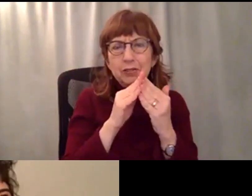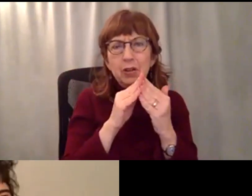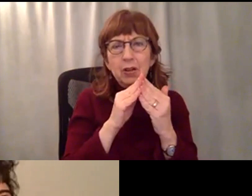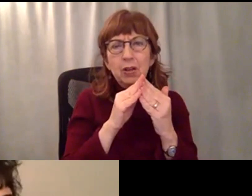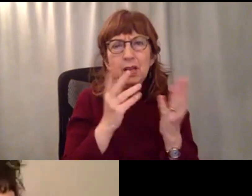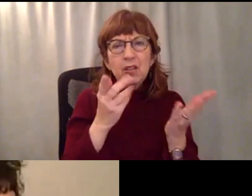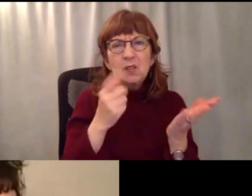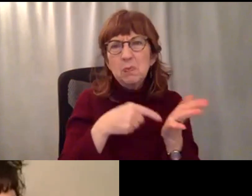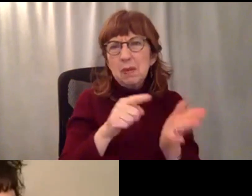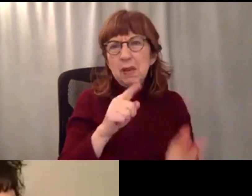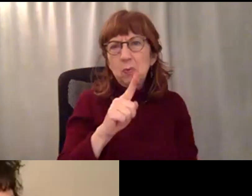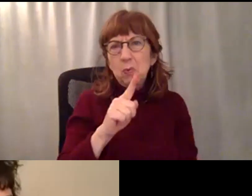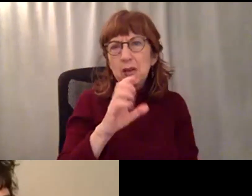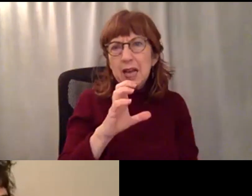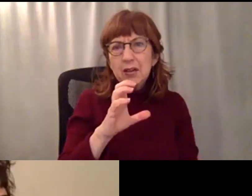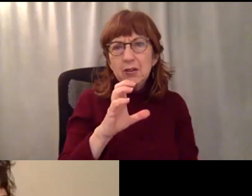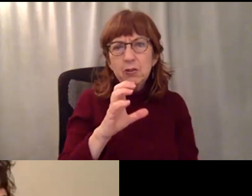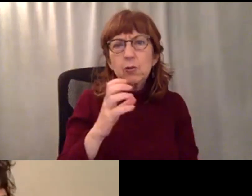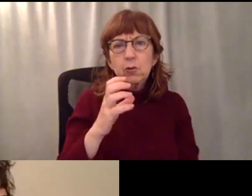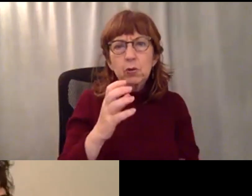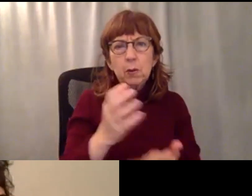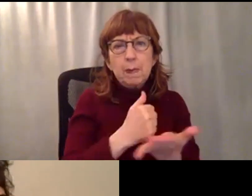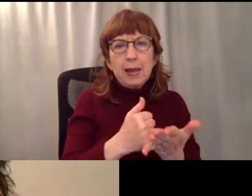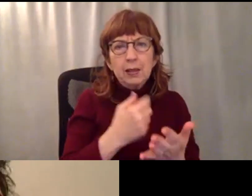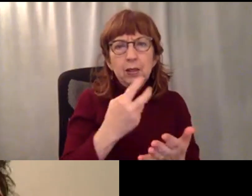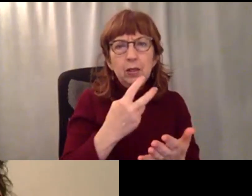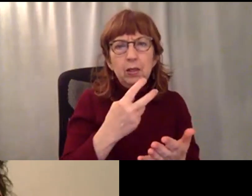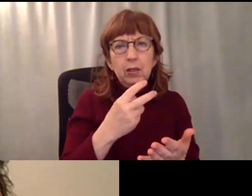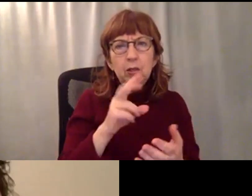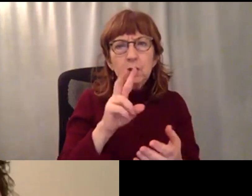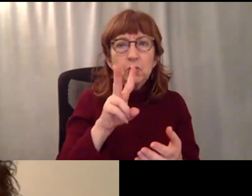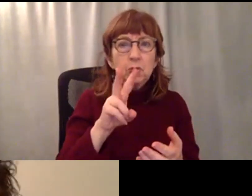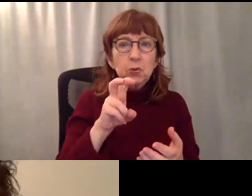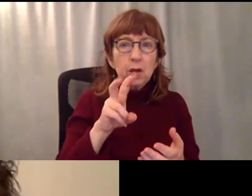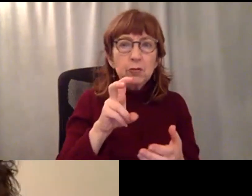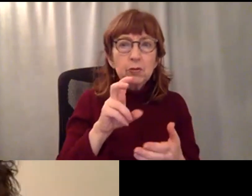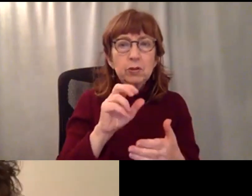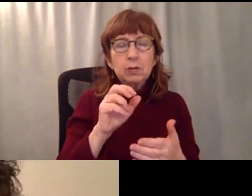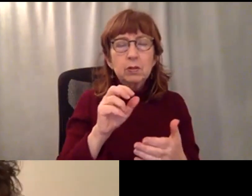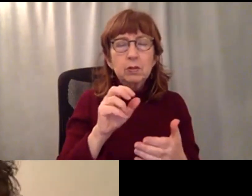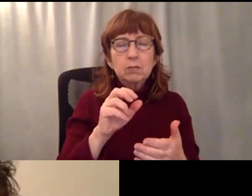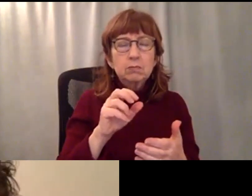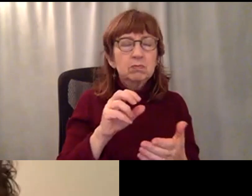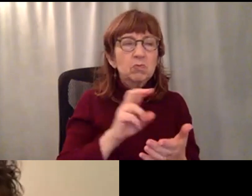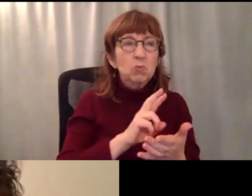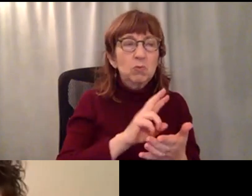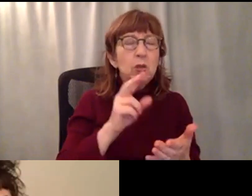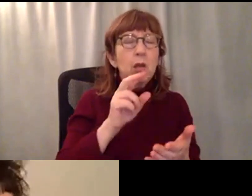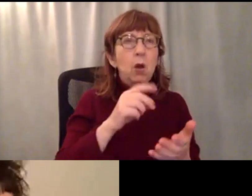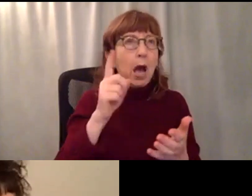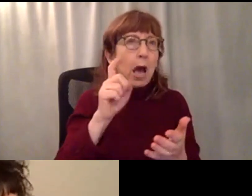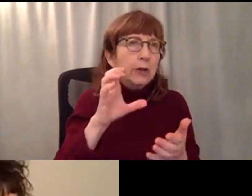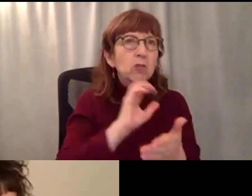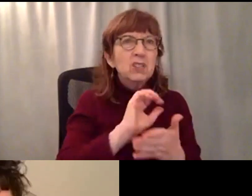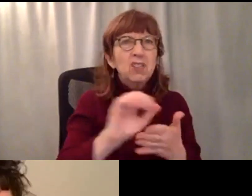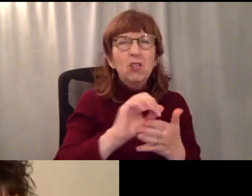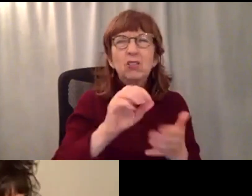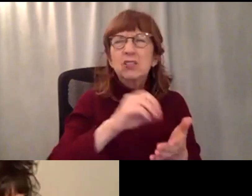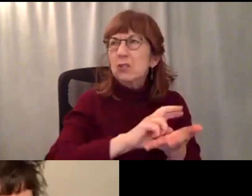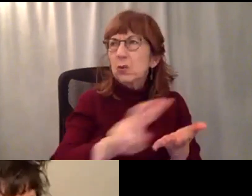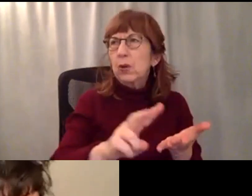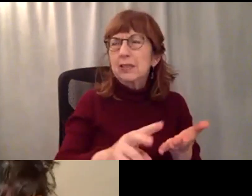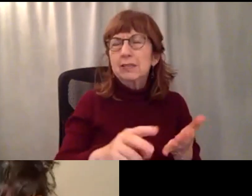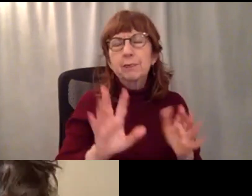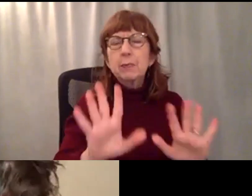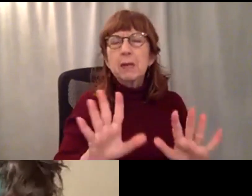like $100 every 2 weeks, you know, to go get nuts and stuff. But I thought a lot about this question about